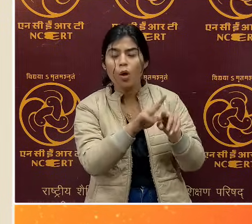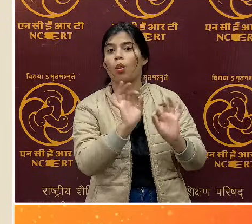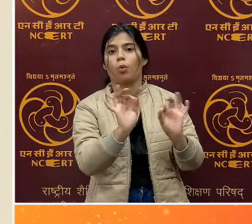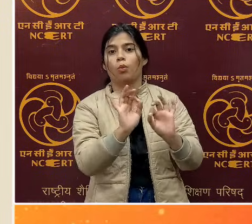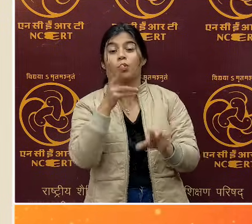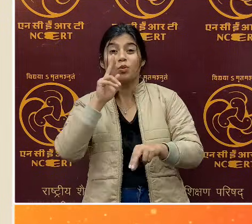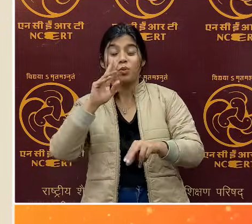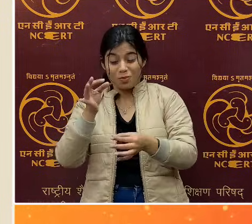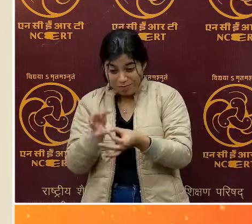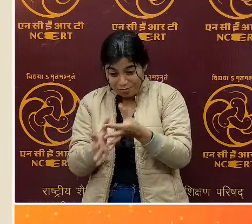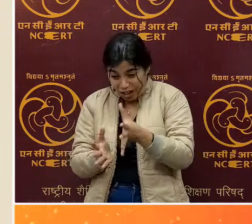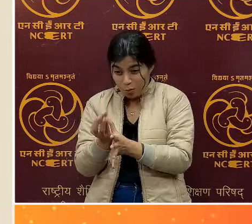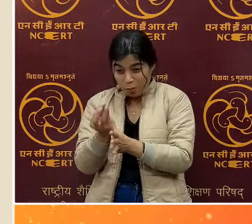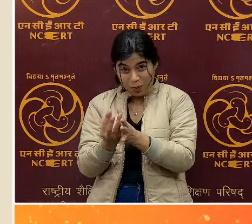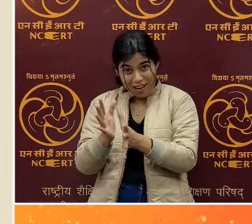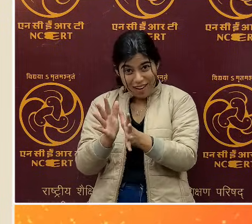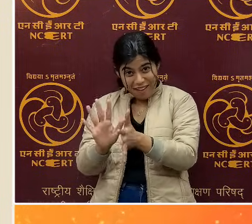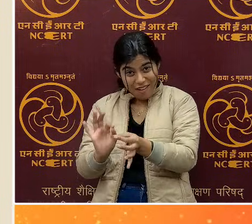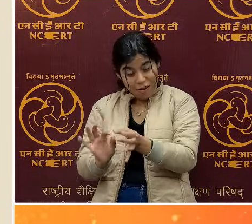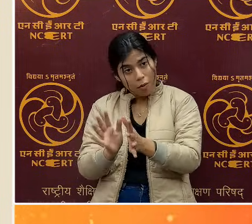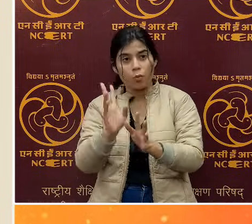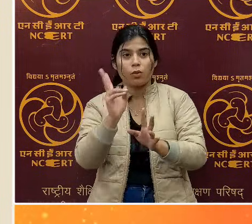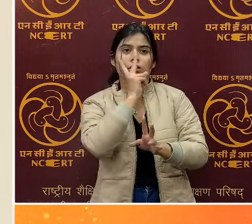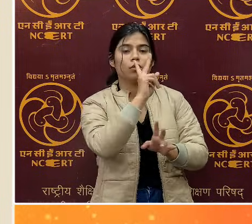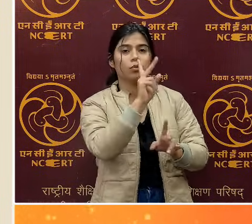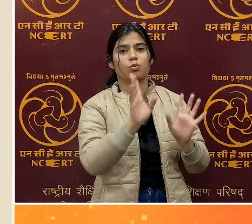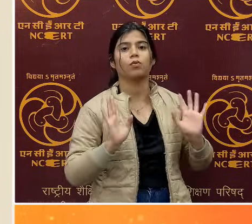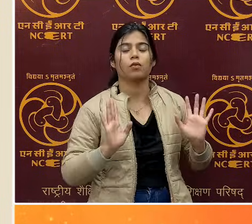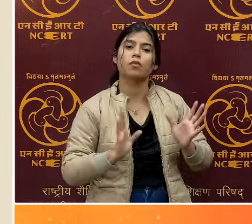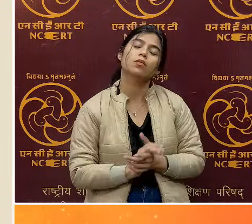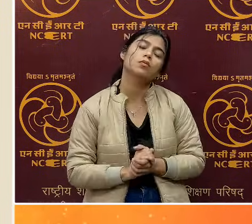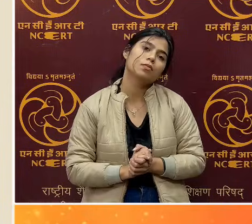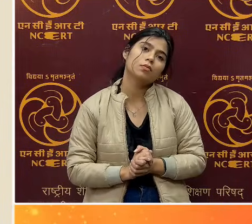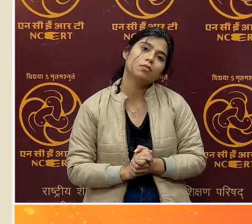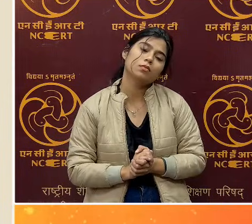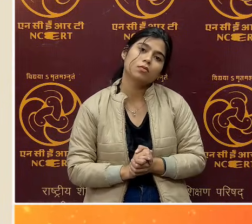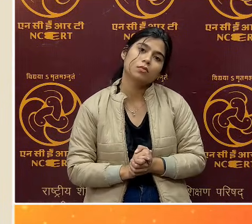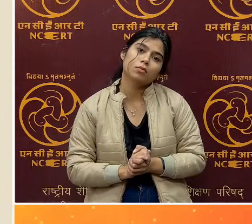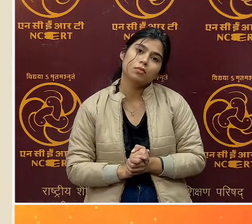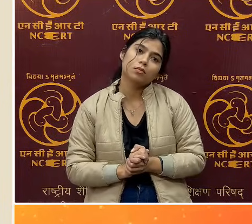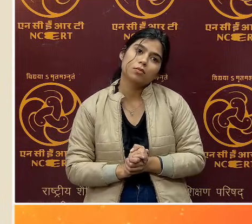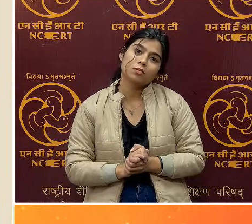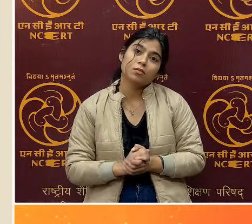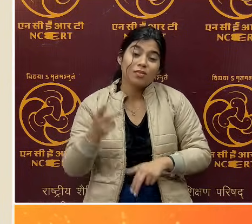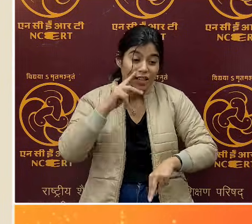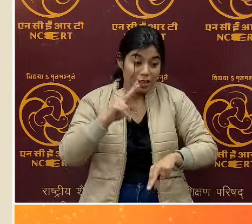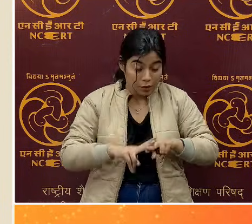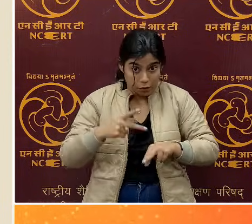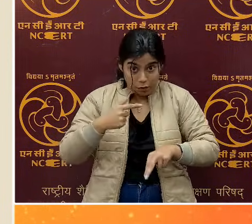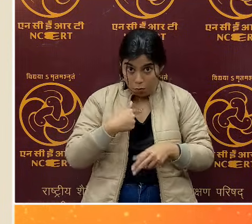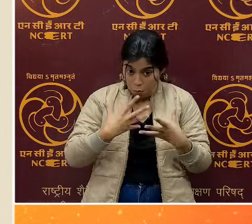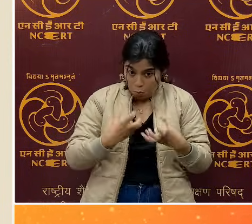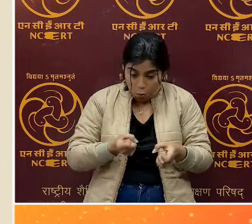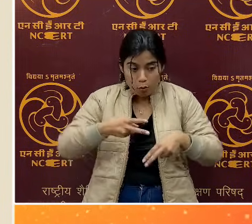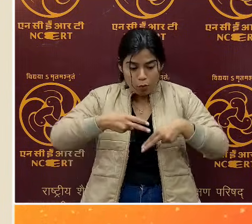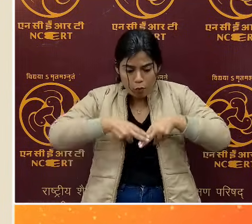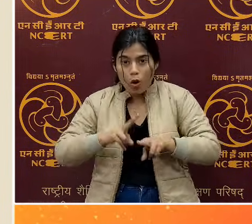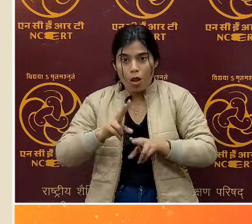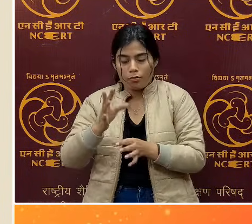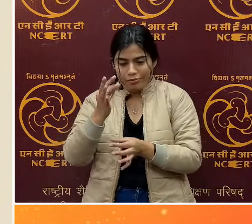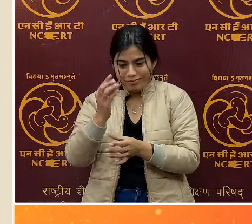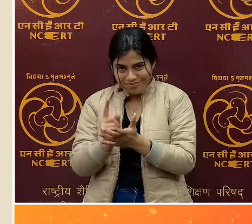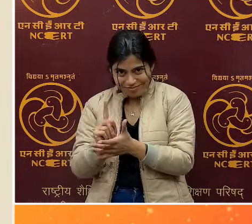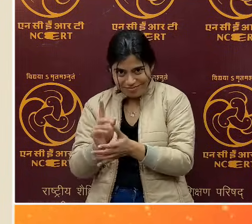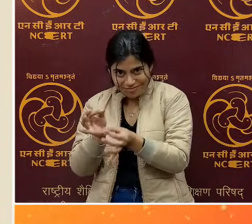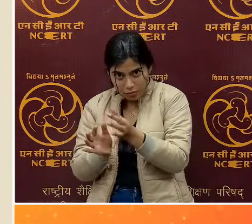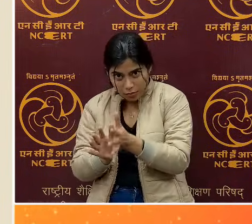only. This whole, yes. Yes, for if we want the whole thing, we need to be adjusting accordingly. Okay. But as